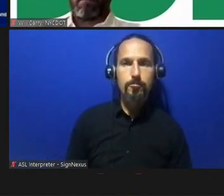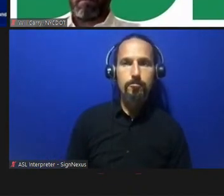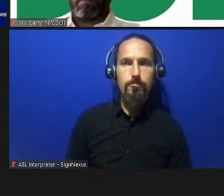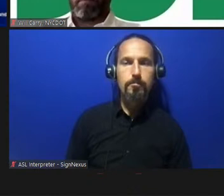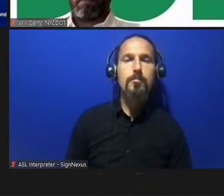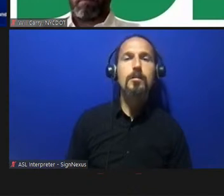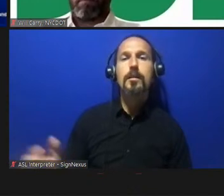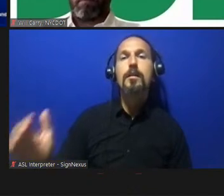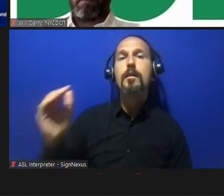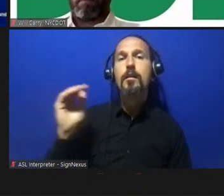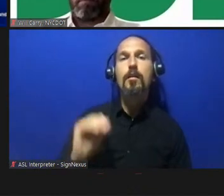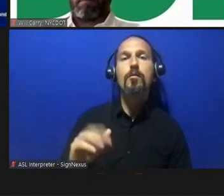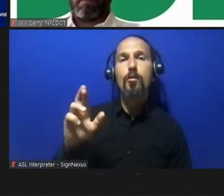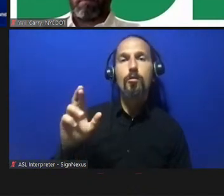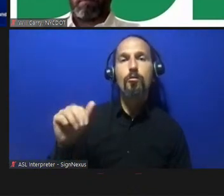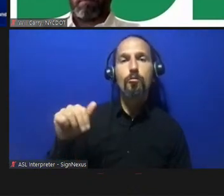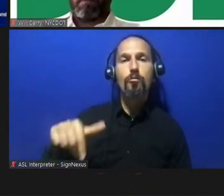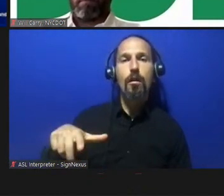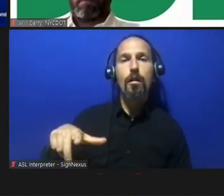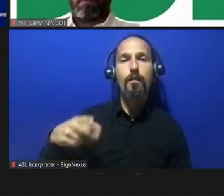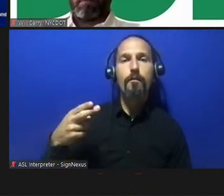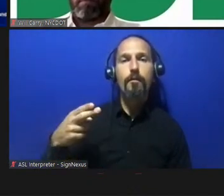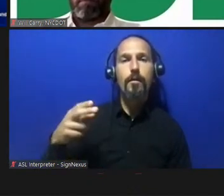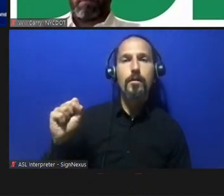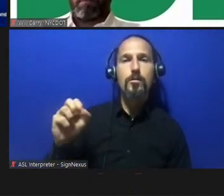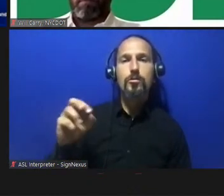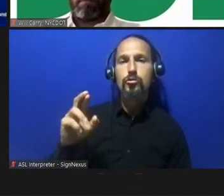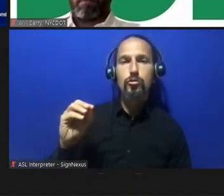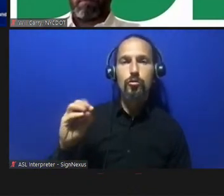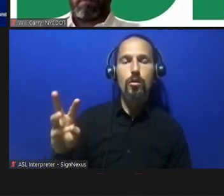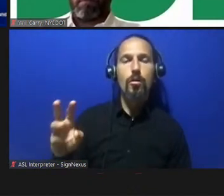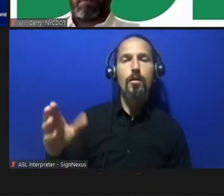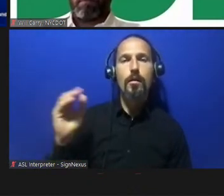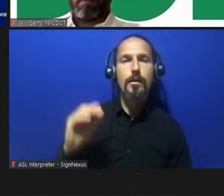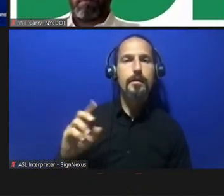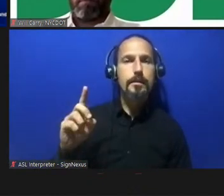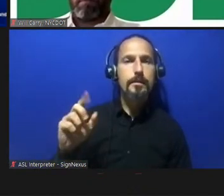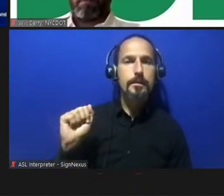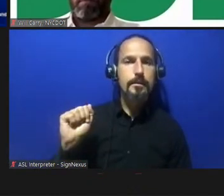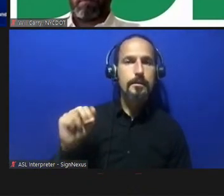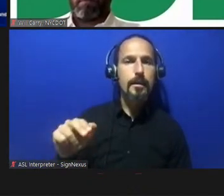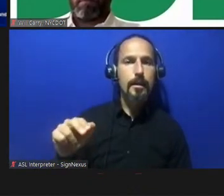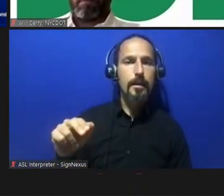the next speaker is ralph sorrow followed by dan in aceto